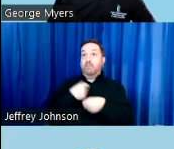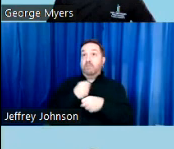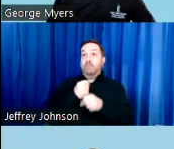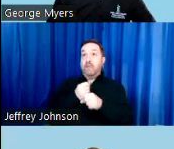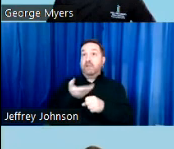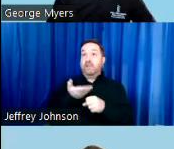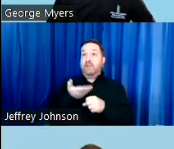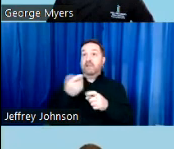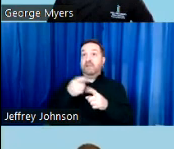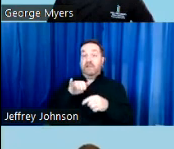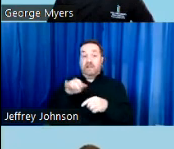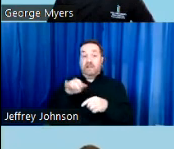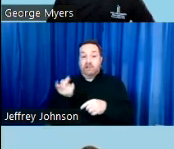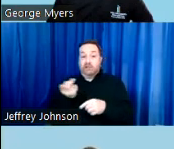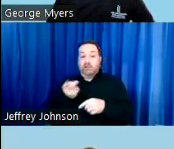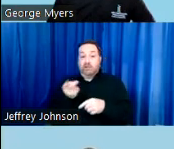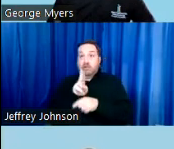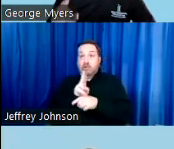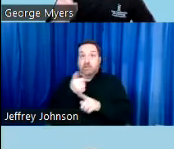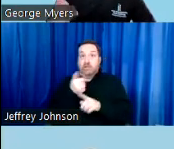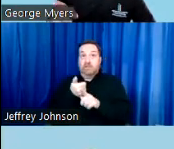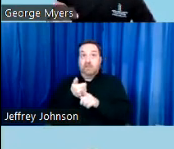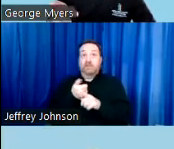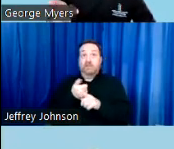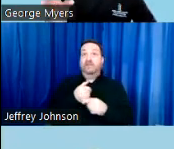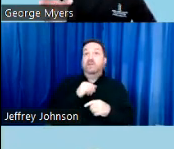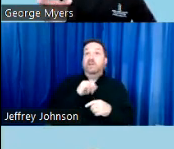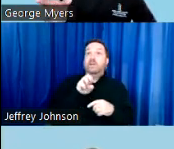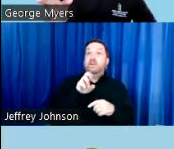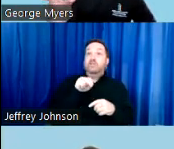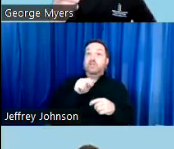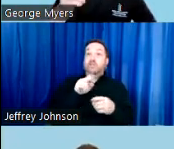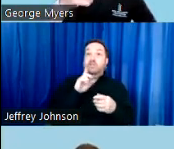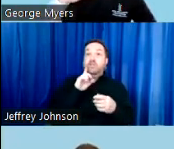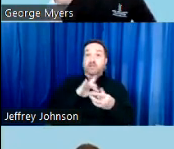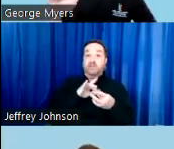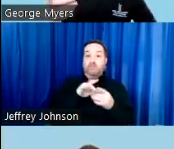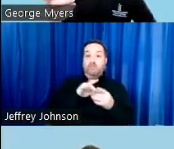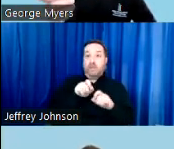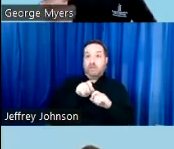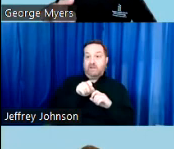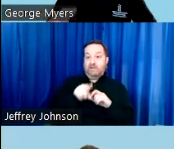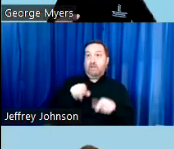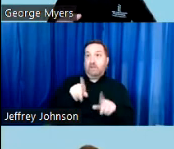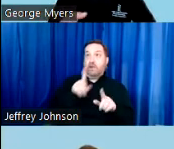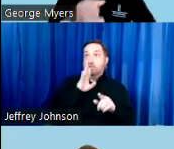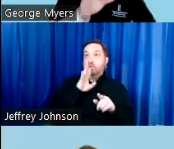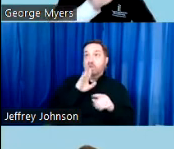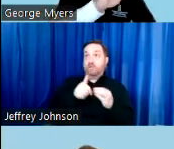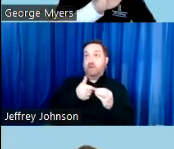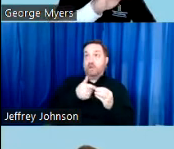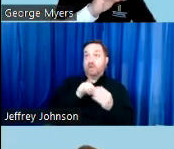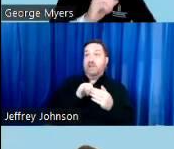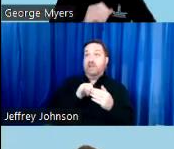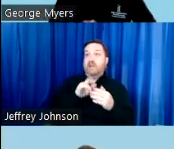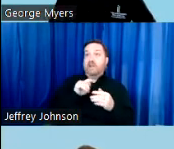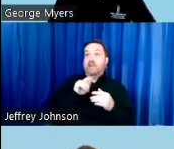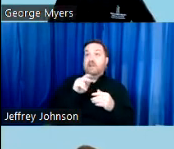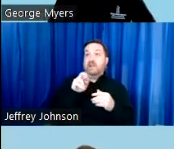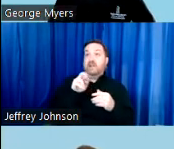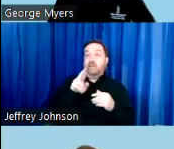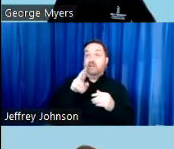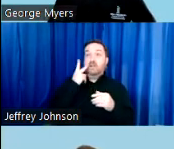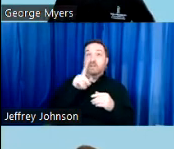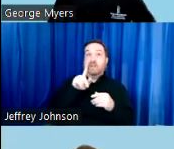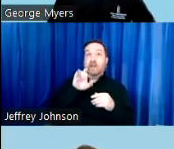use pretty regularly. And Jen just messaged me while you were talking about that, Tanner. You can see this is